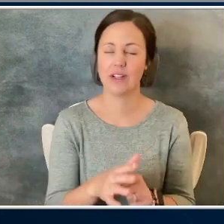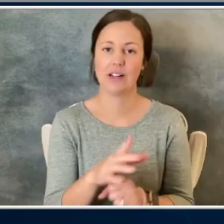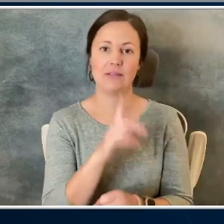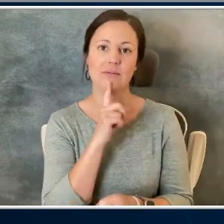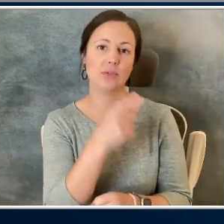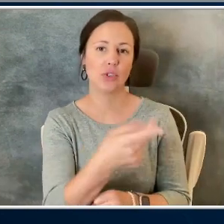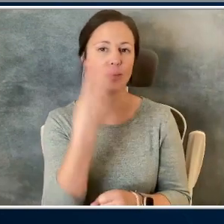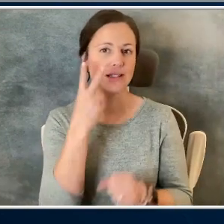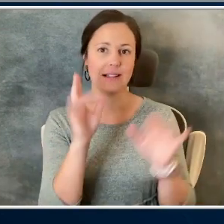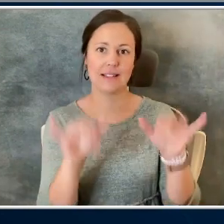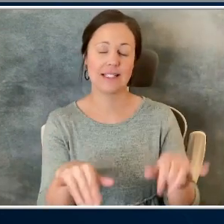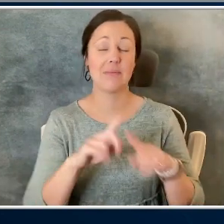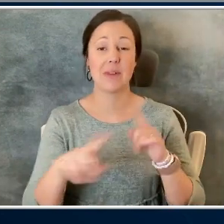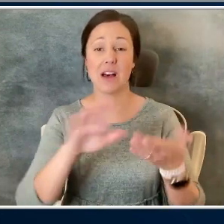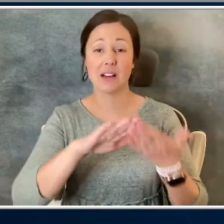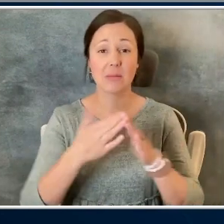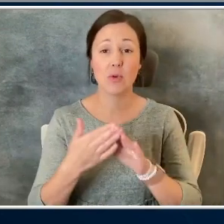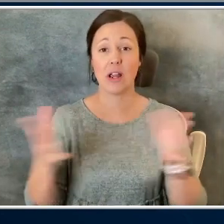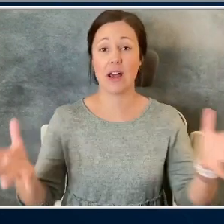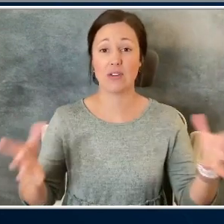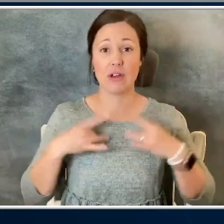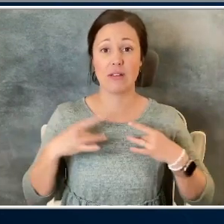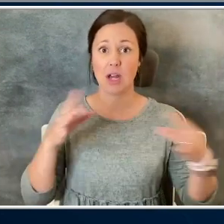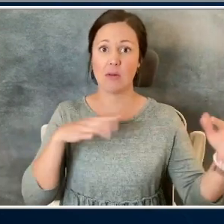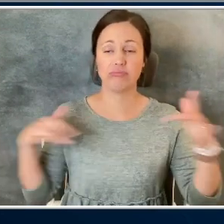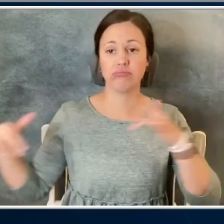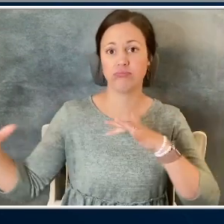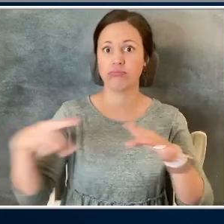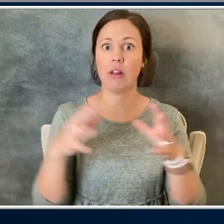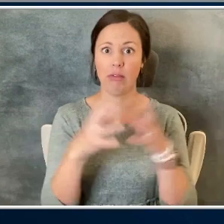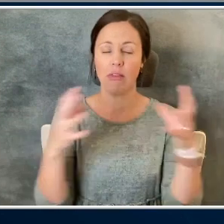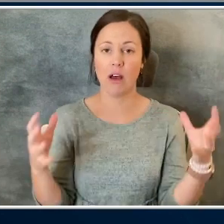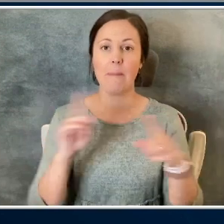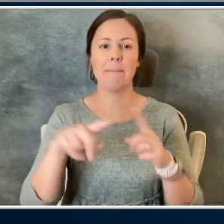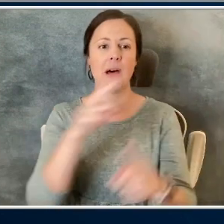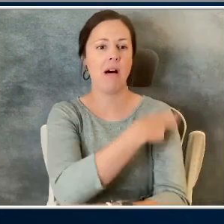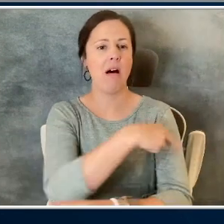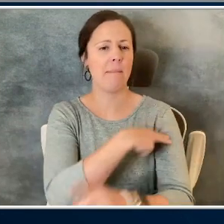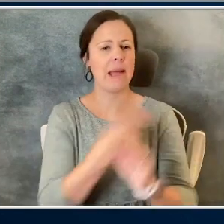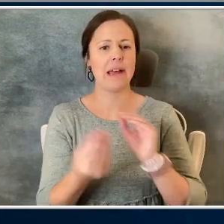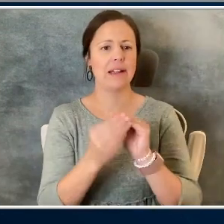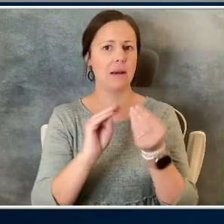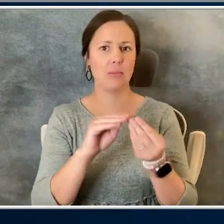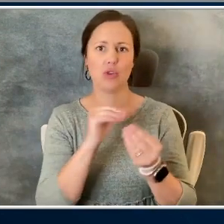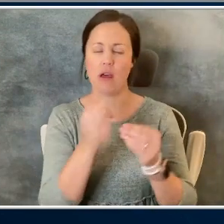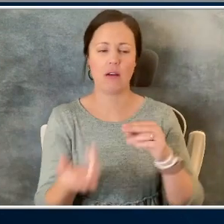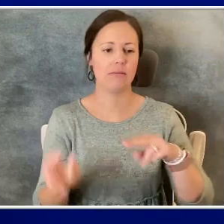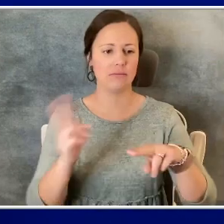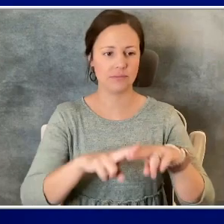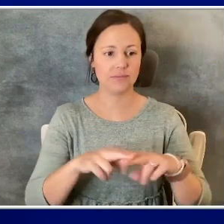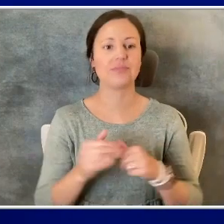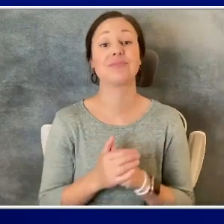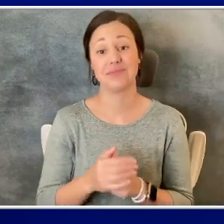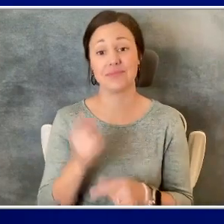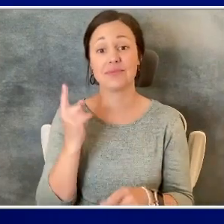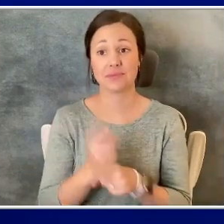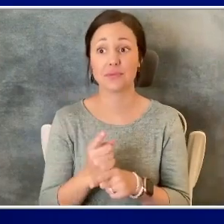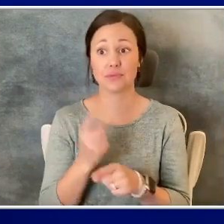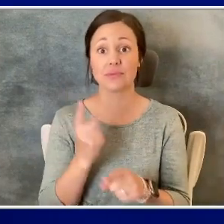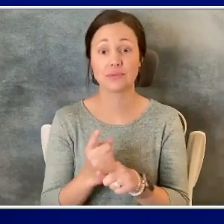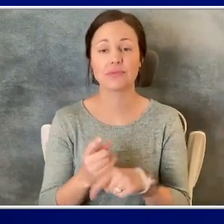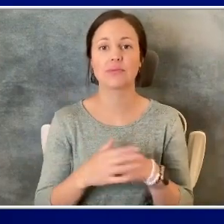widespread community transmission, and yet hospitalization numbers haven't really jumped. Yeah, that's absolutely right. And what we looked at